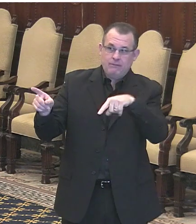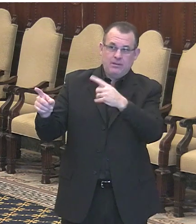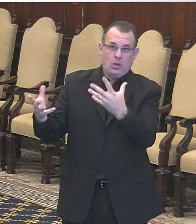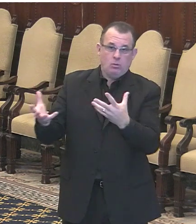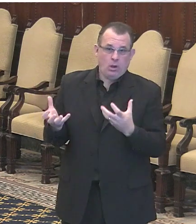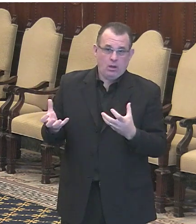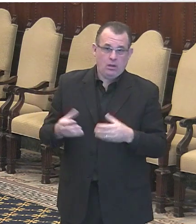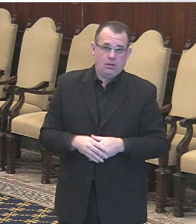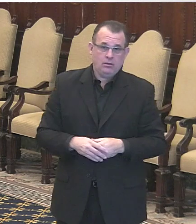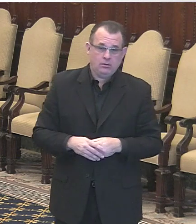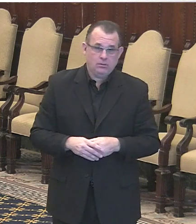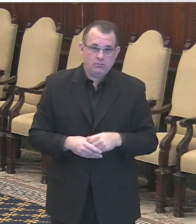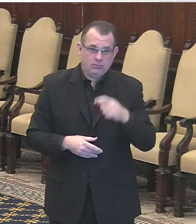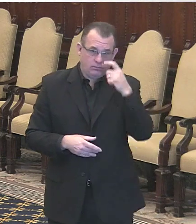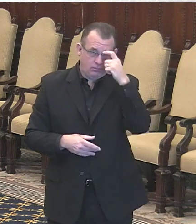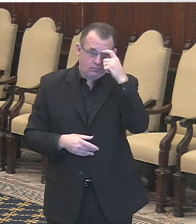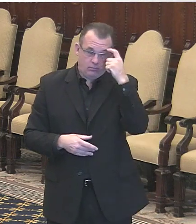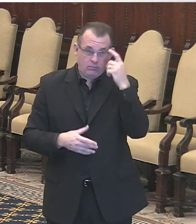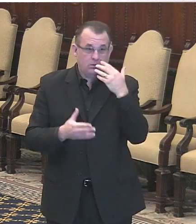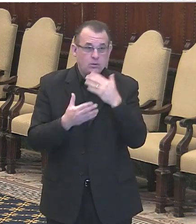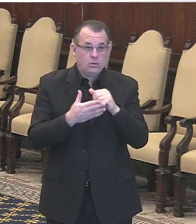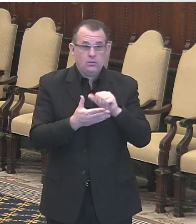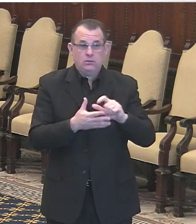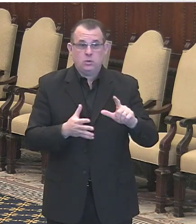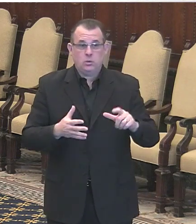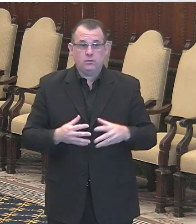Okay, thank you. That's all from me.